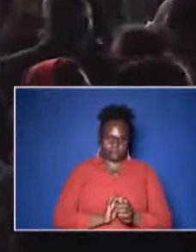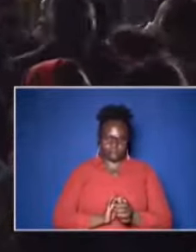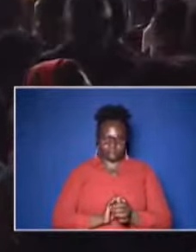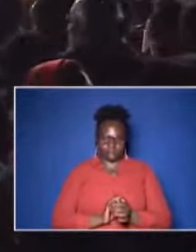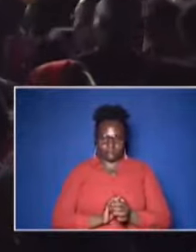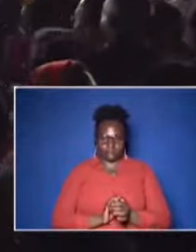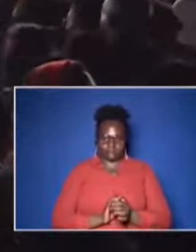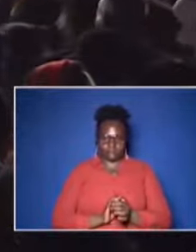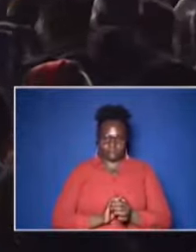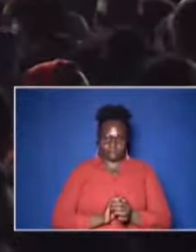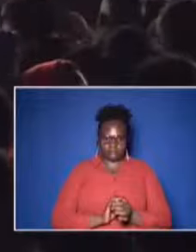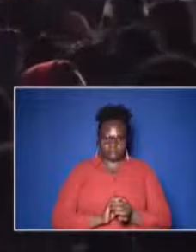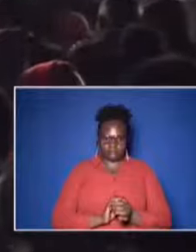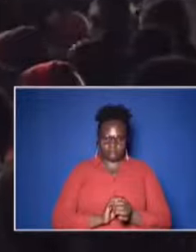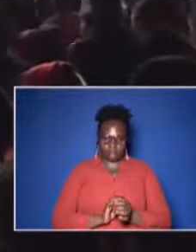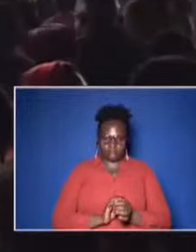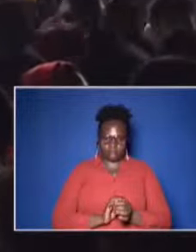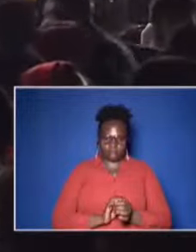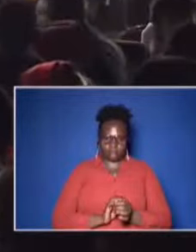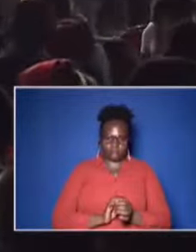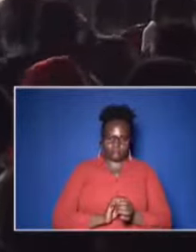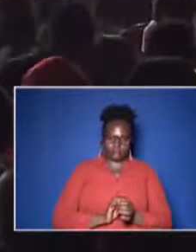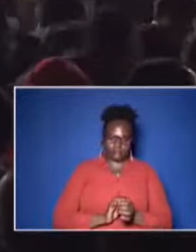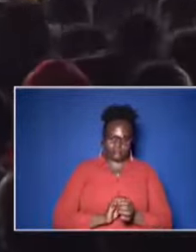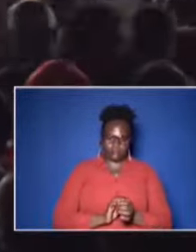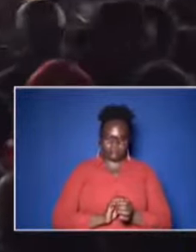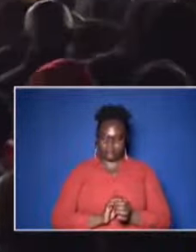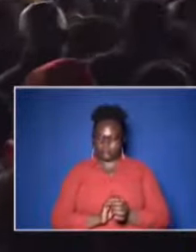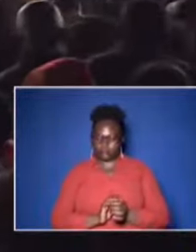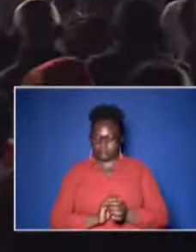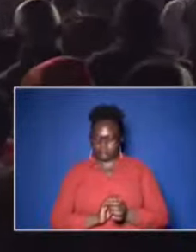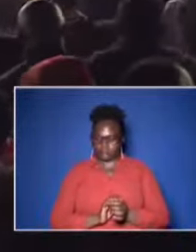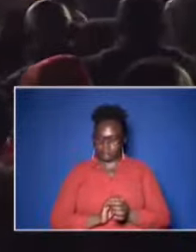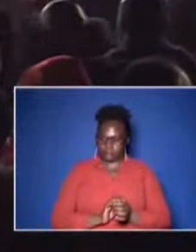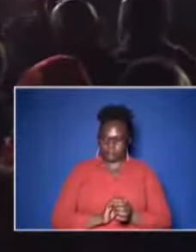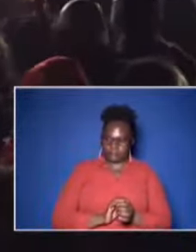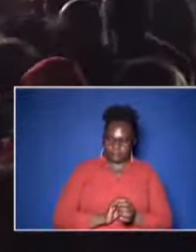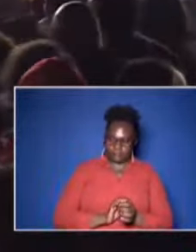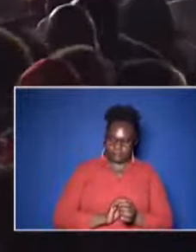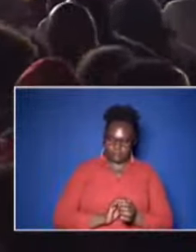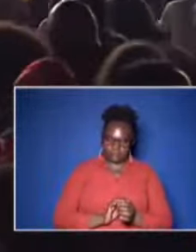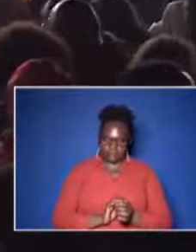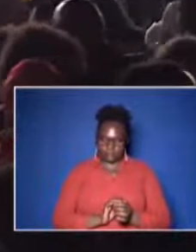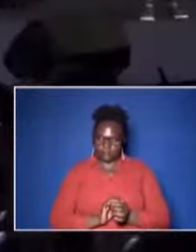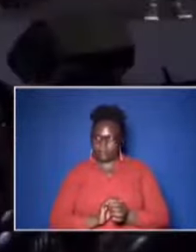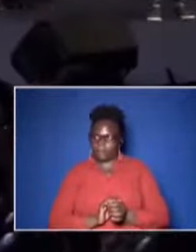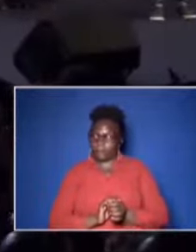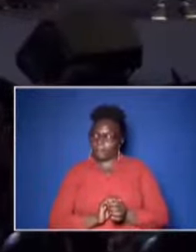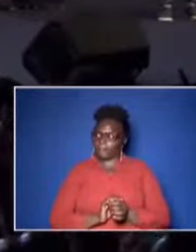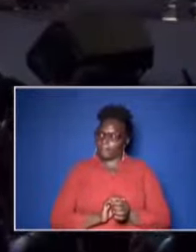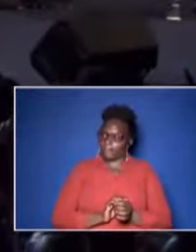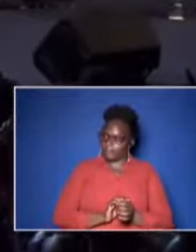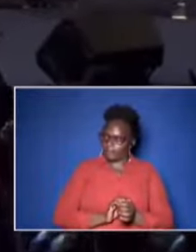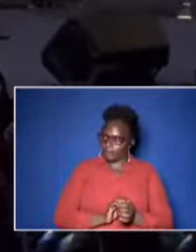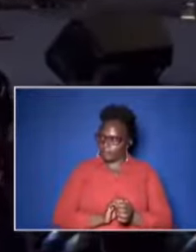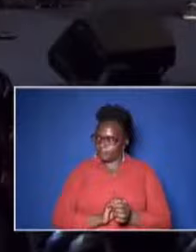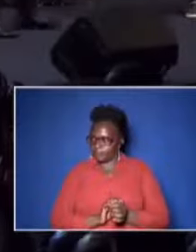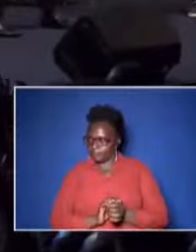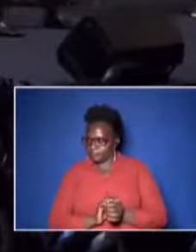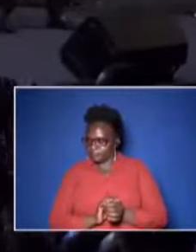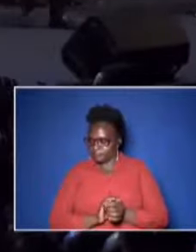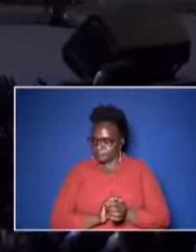Bruce can we have these men holding them back move to the side all the security move to the side